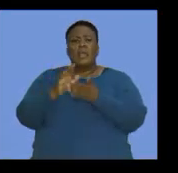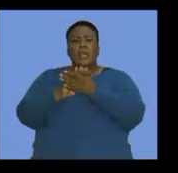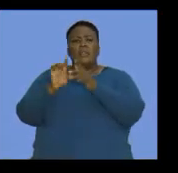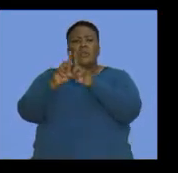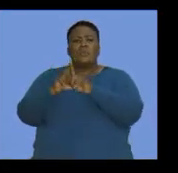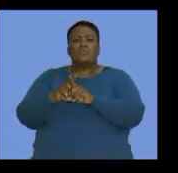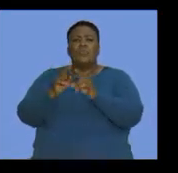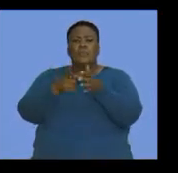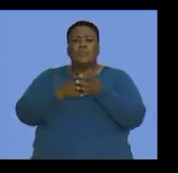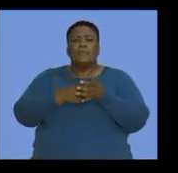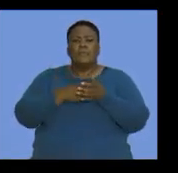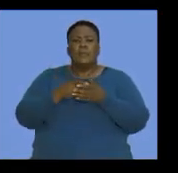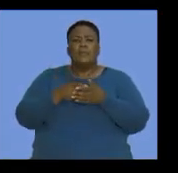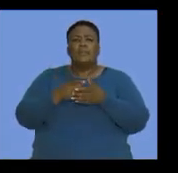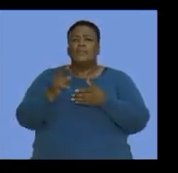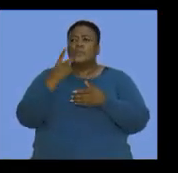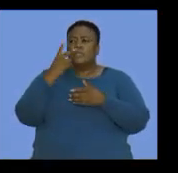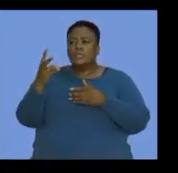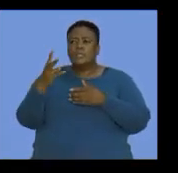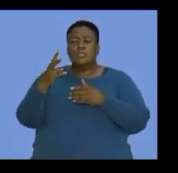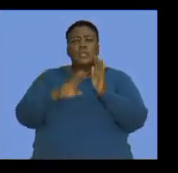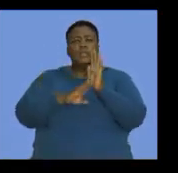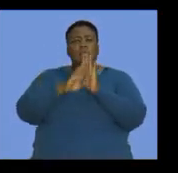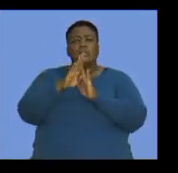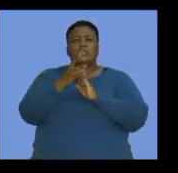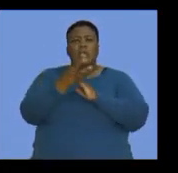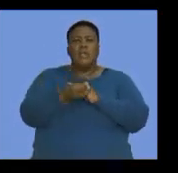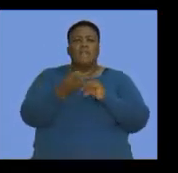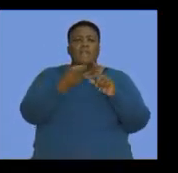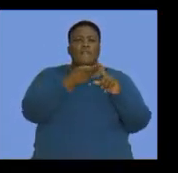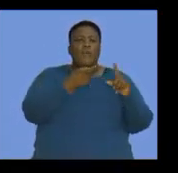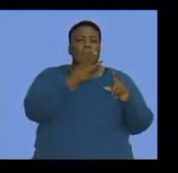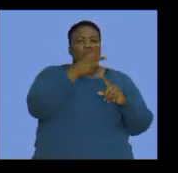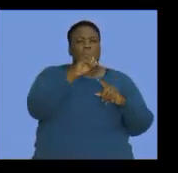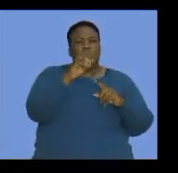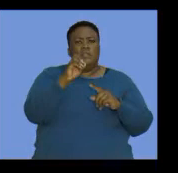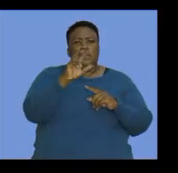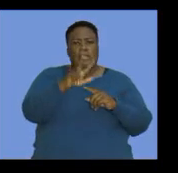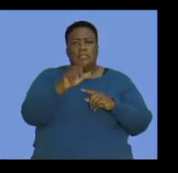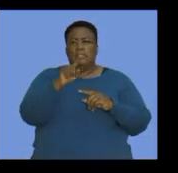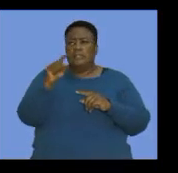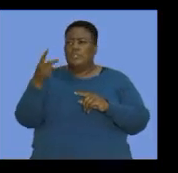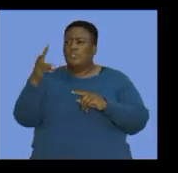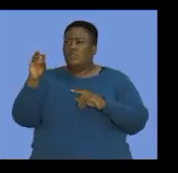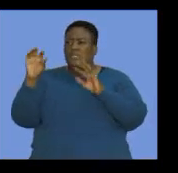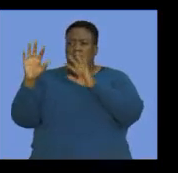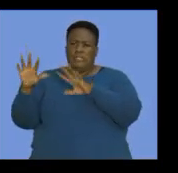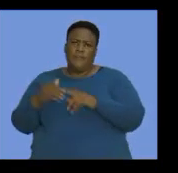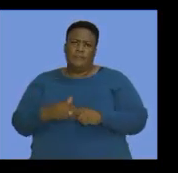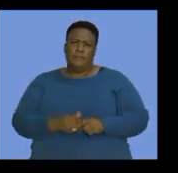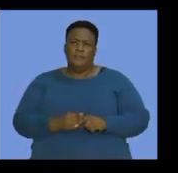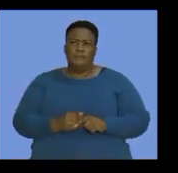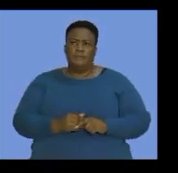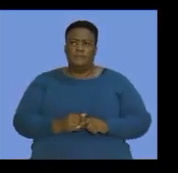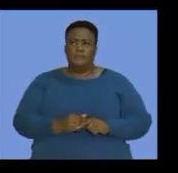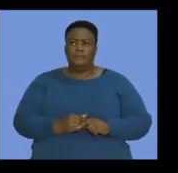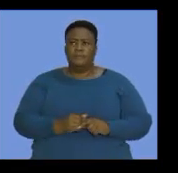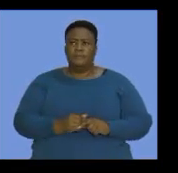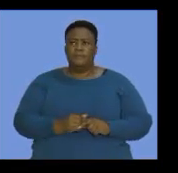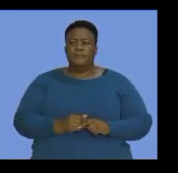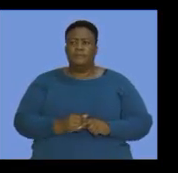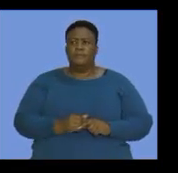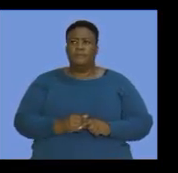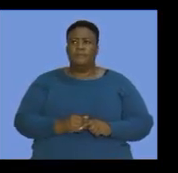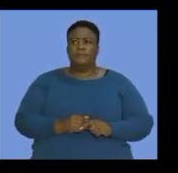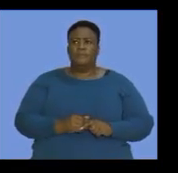for them. So we've seen that there's been an increase from the year 2008 to the year 2010. Okay,